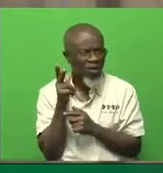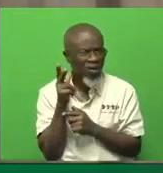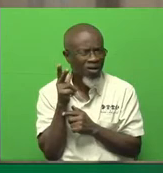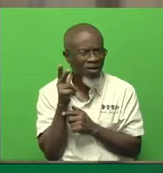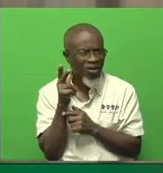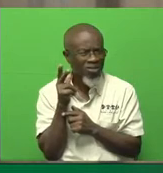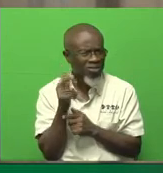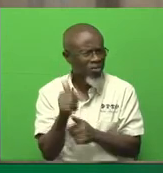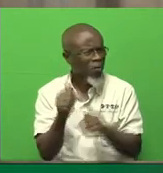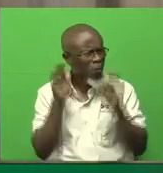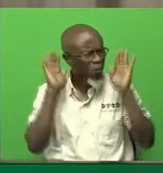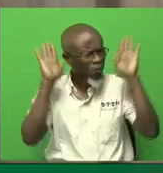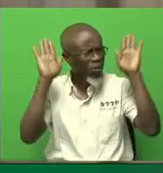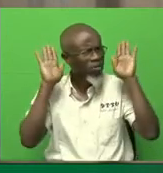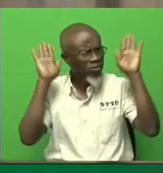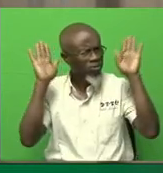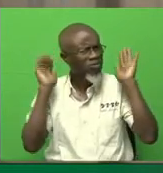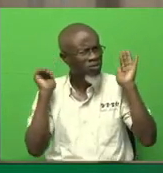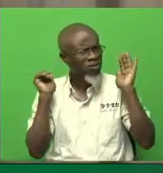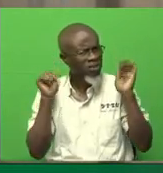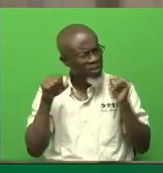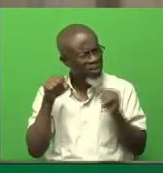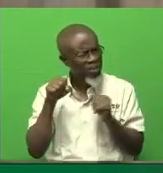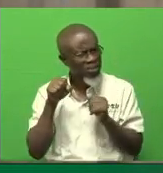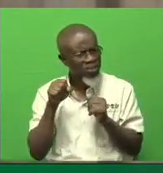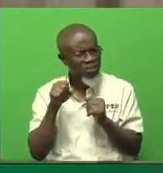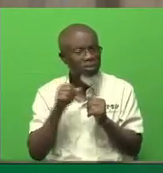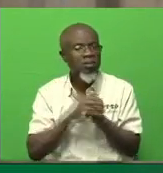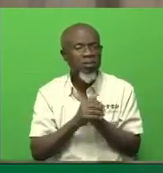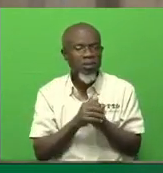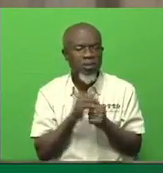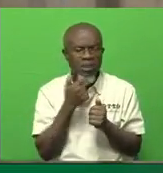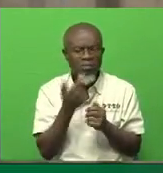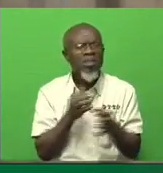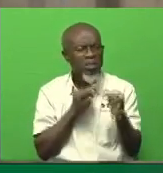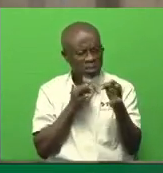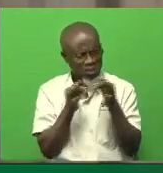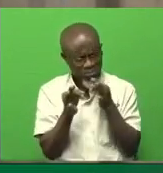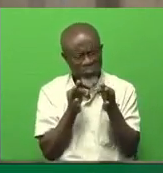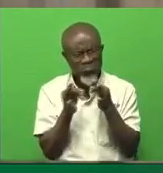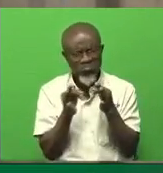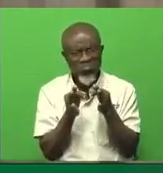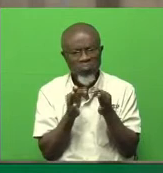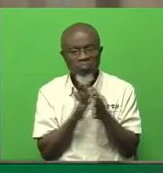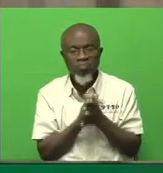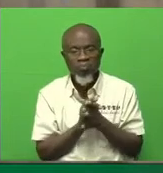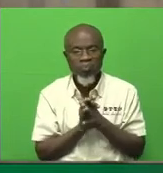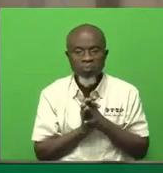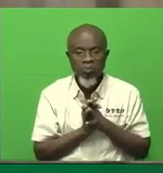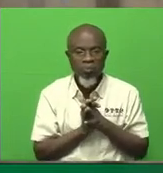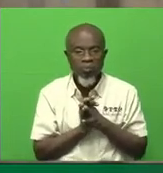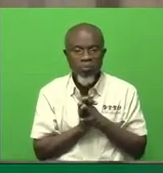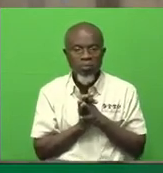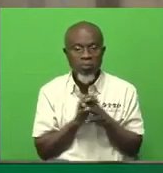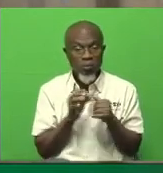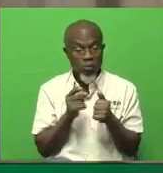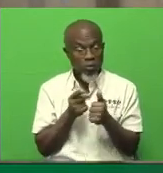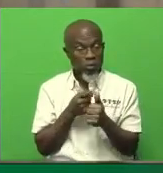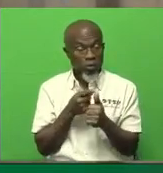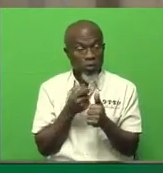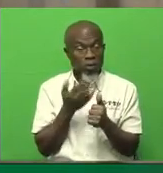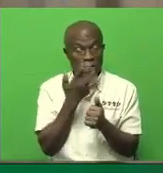is their key successes in the digital education program the first one is that they have